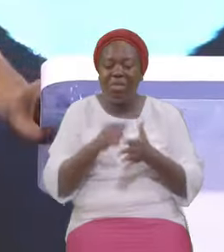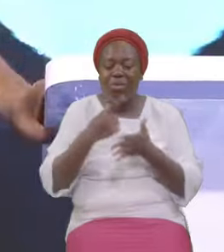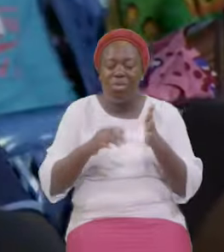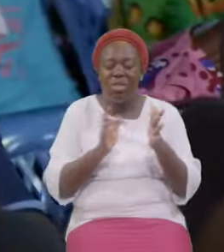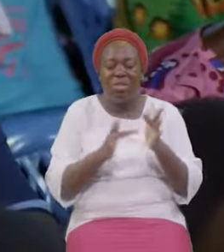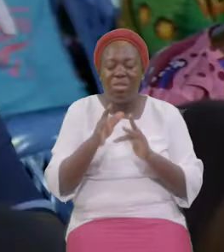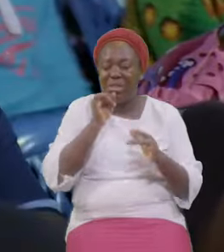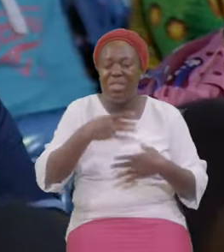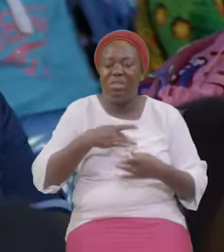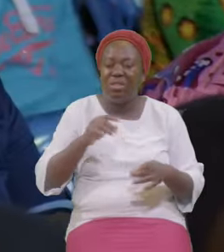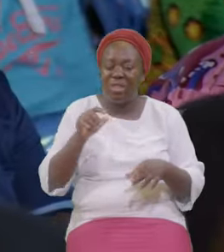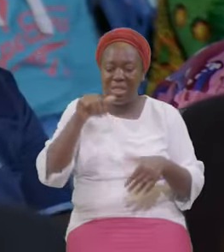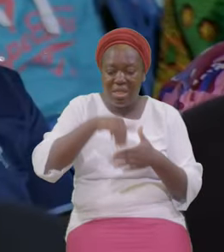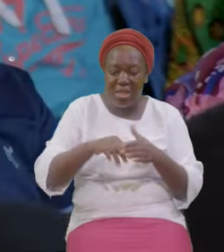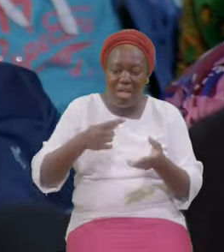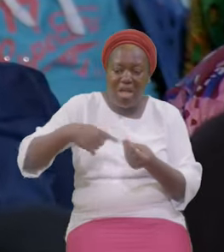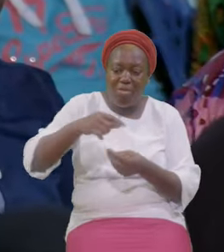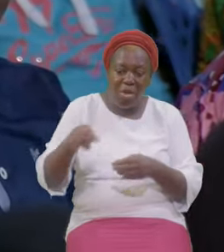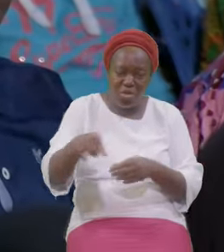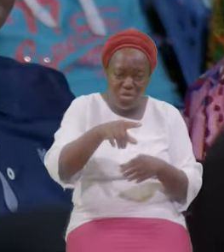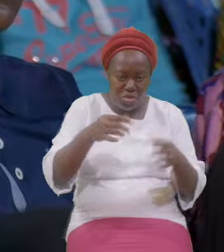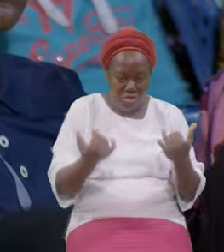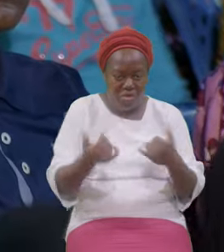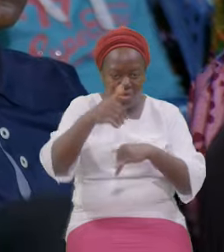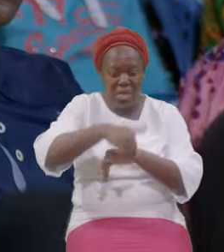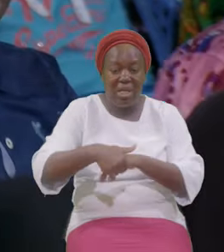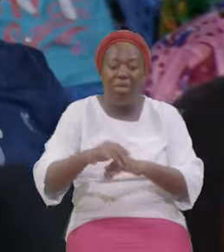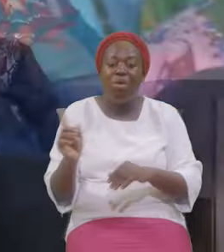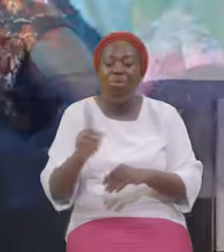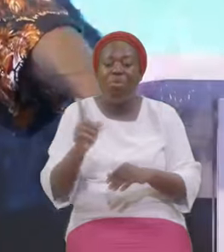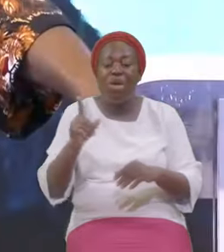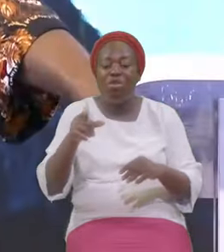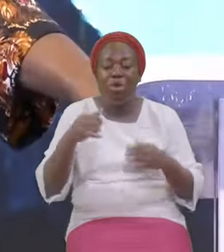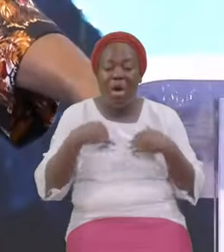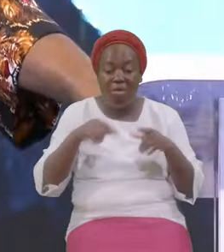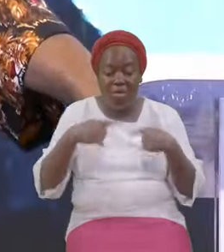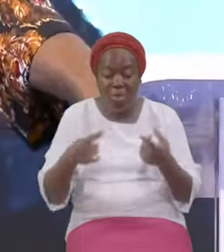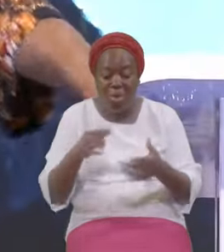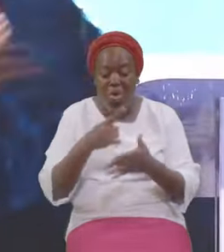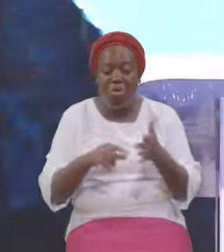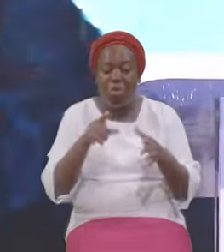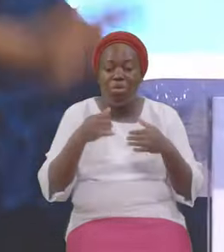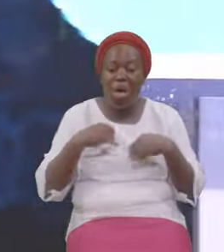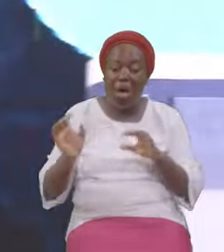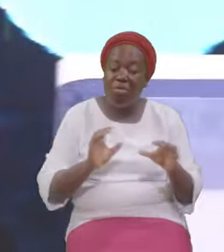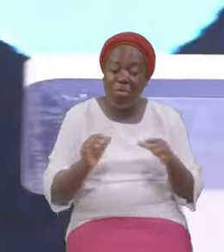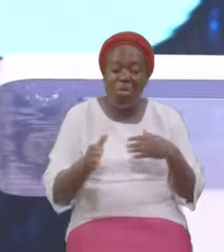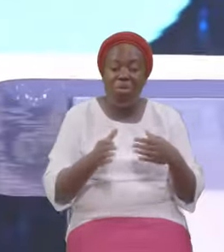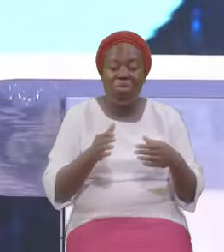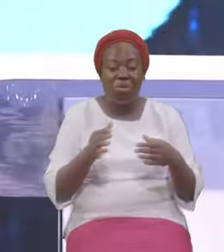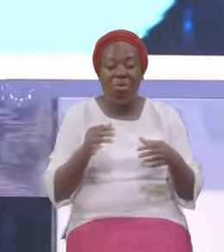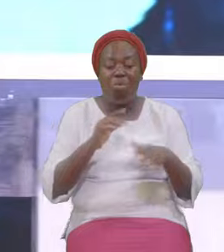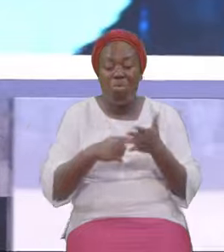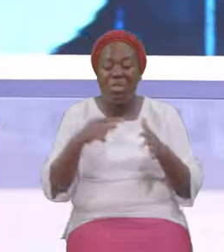you tonight. Where you've gone, what you've done, what lies you've told, and all the